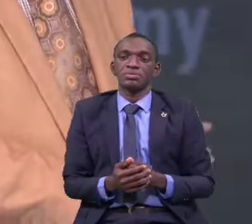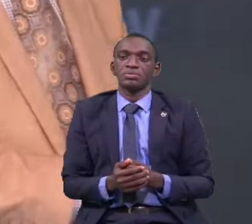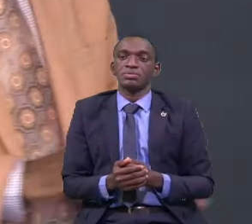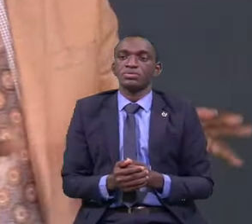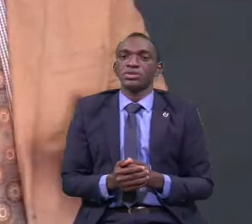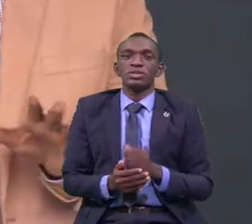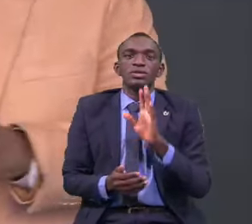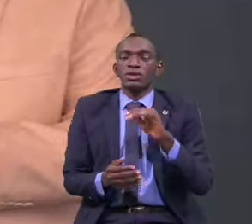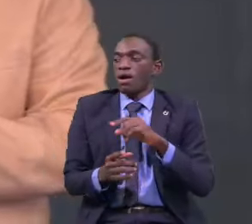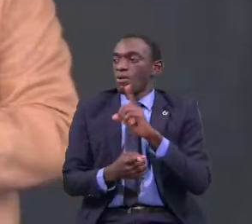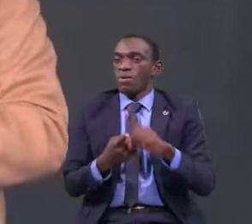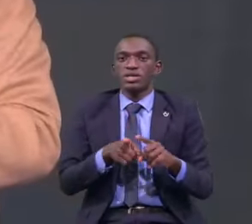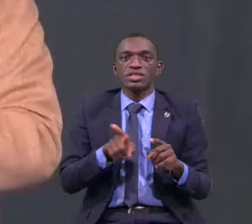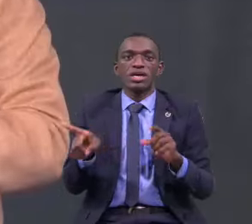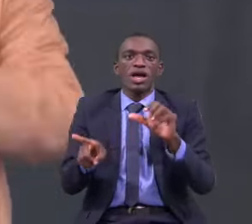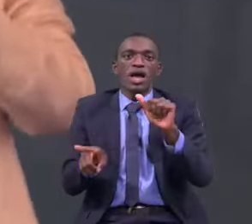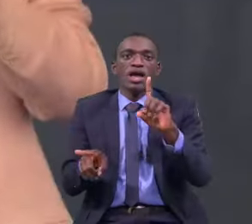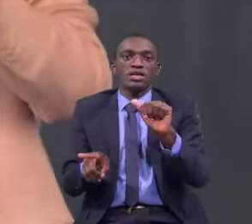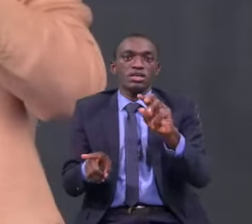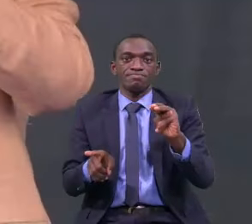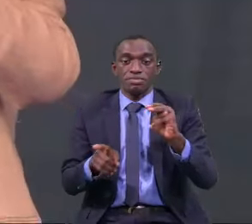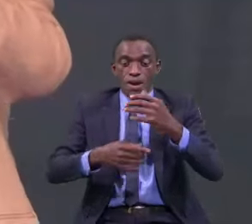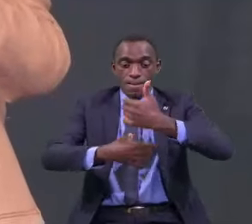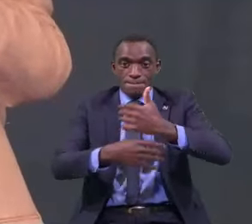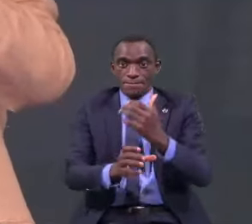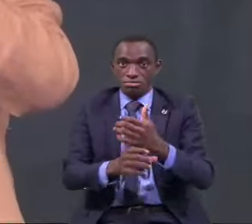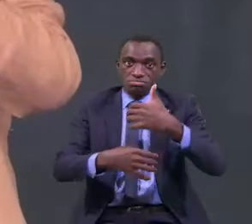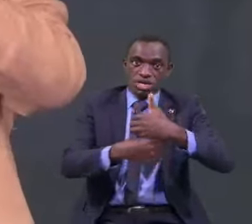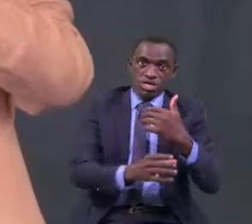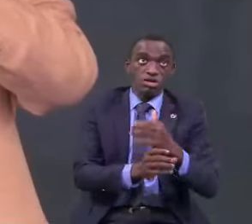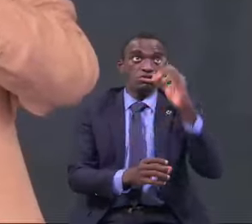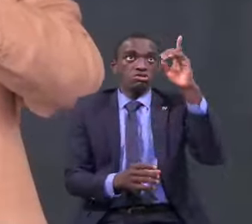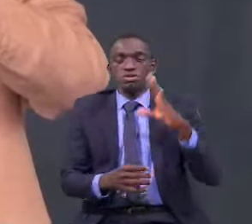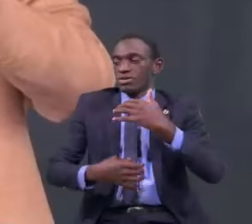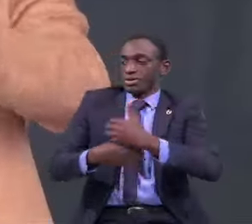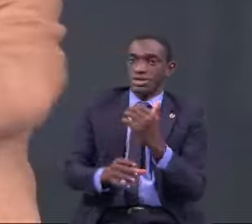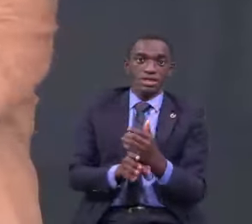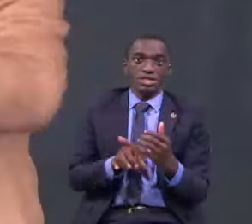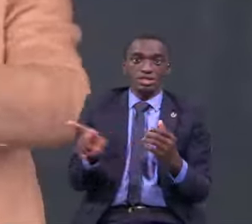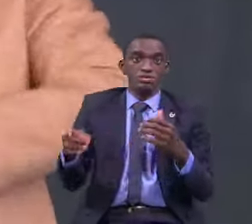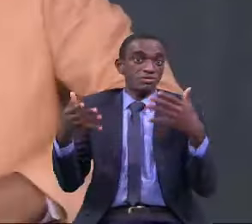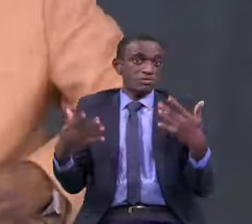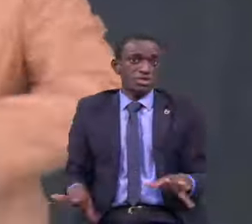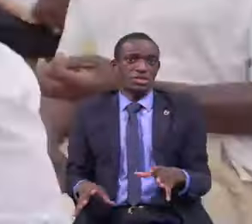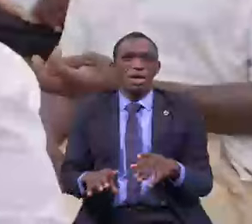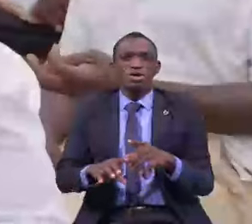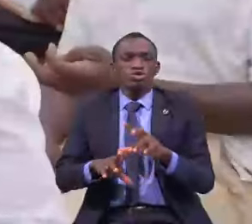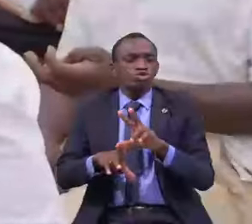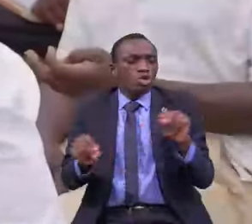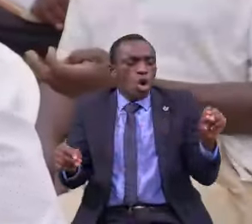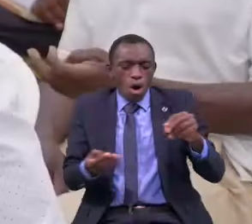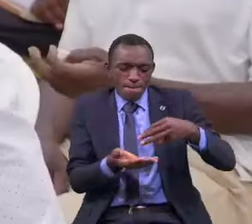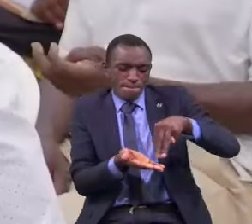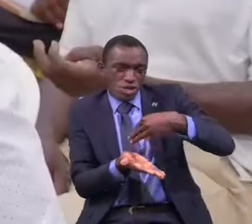When Adam was created, there was no music, but the instruments of music were there. He was